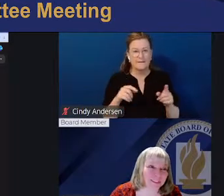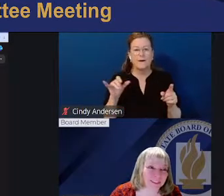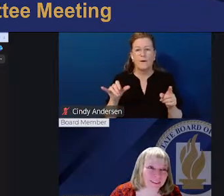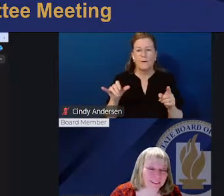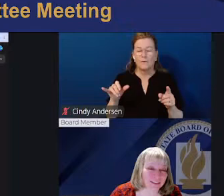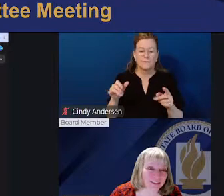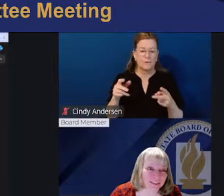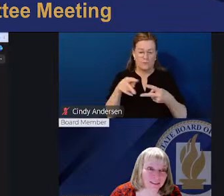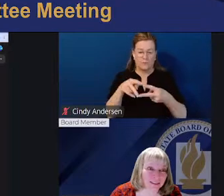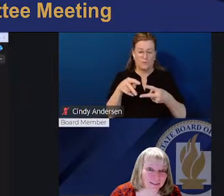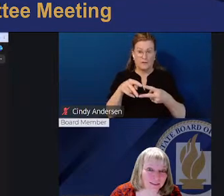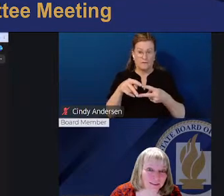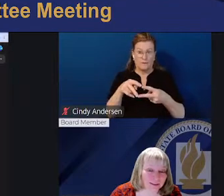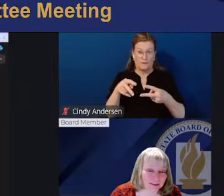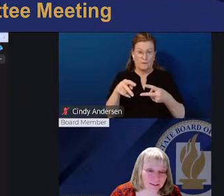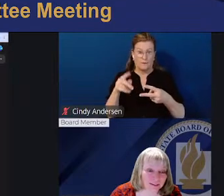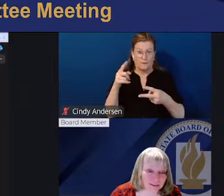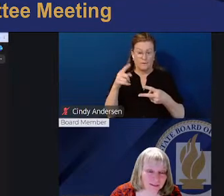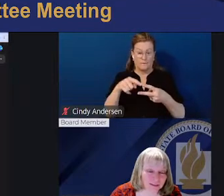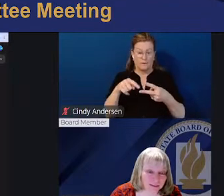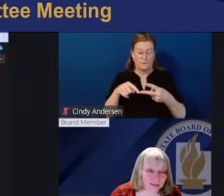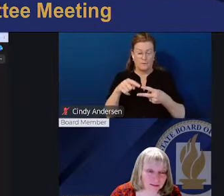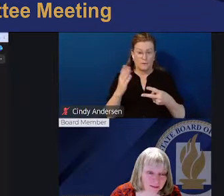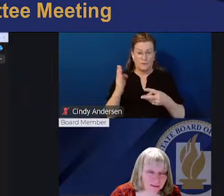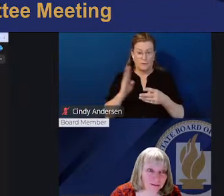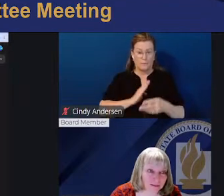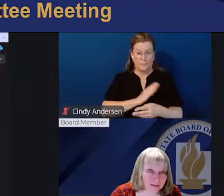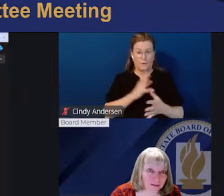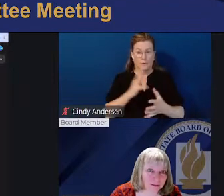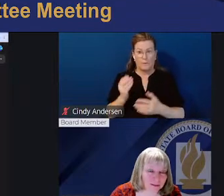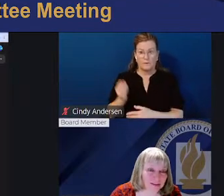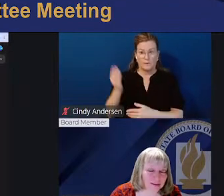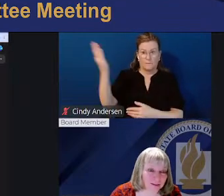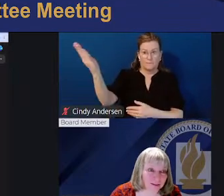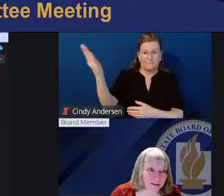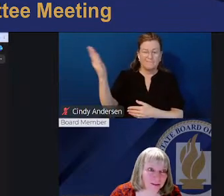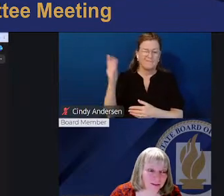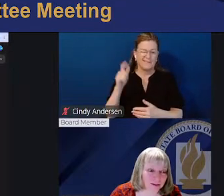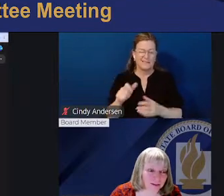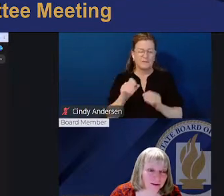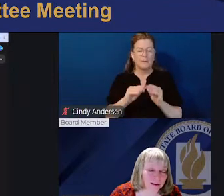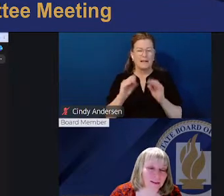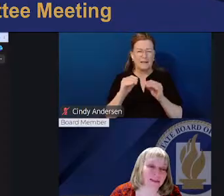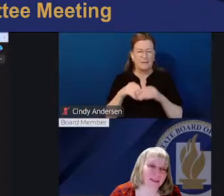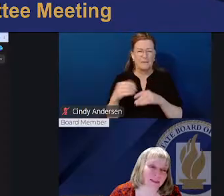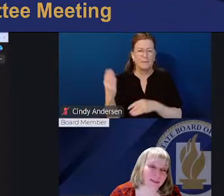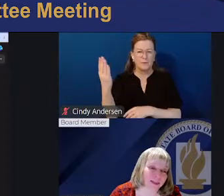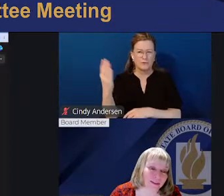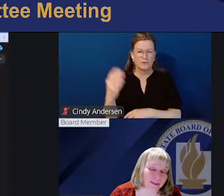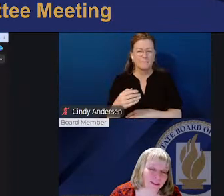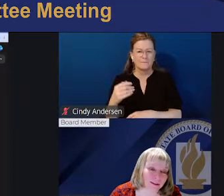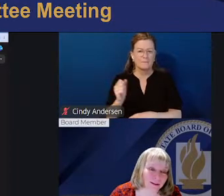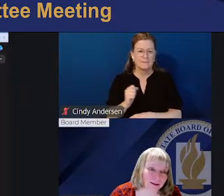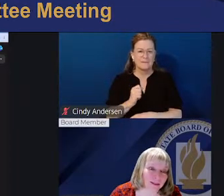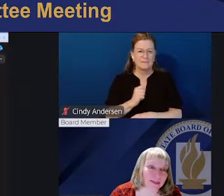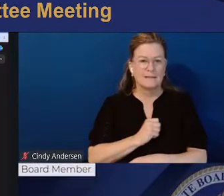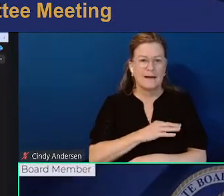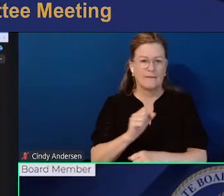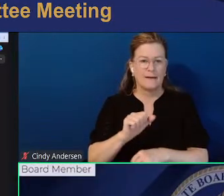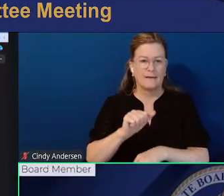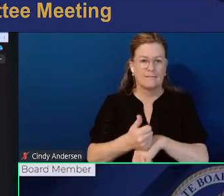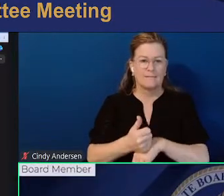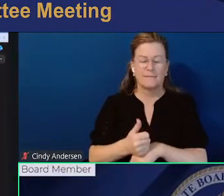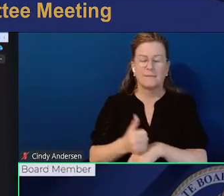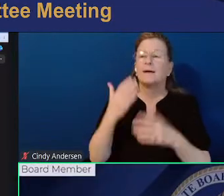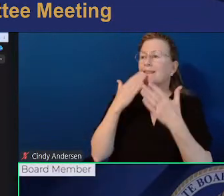whichever motion, whichever of those two the board wants to advance, we'll just need to be clear in the motion so that staff can implement that. Thank